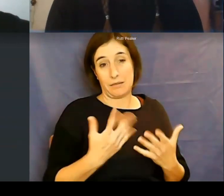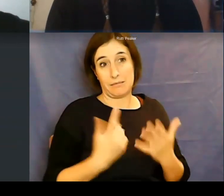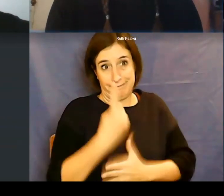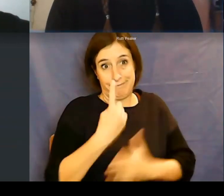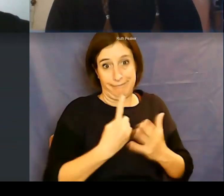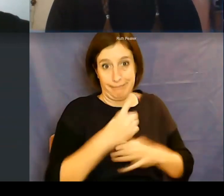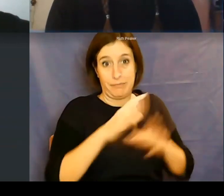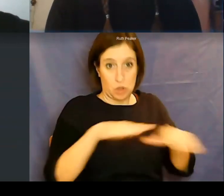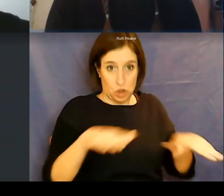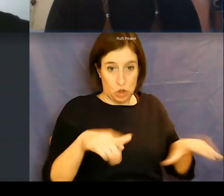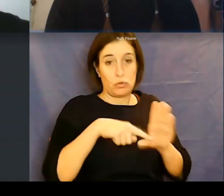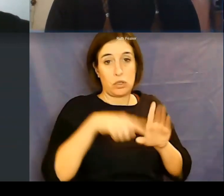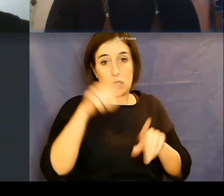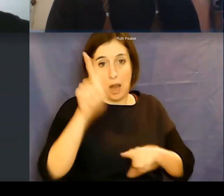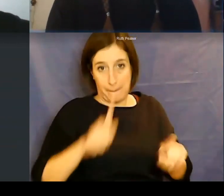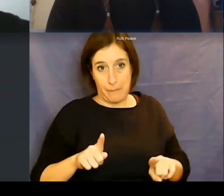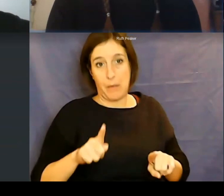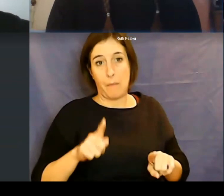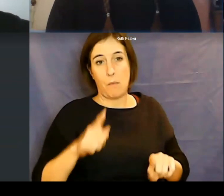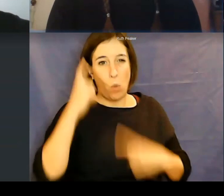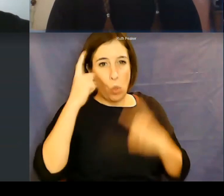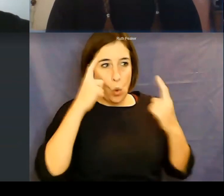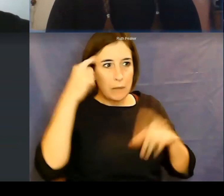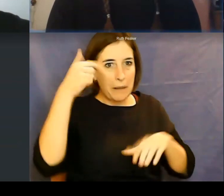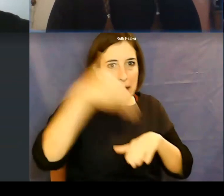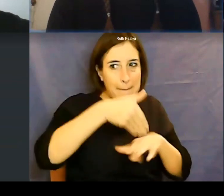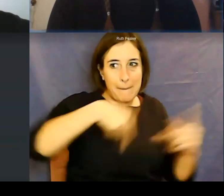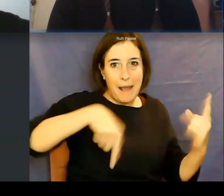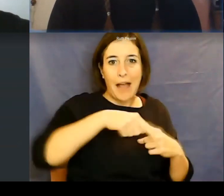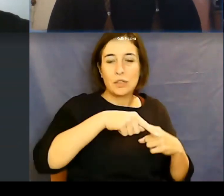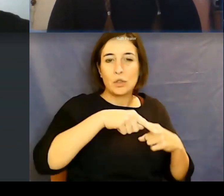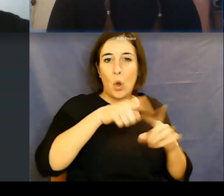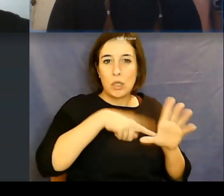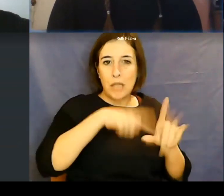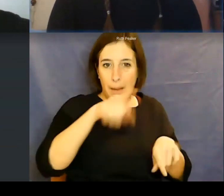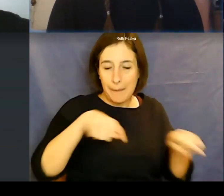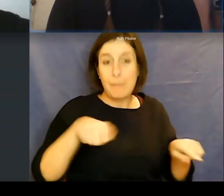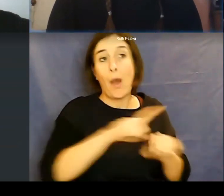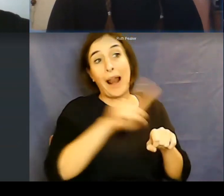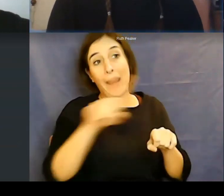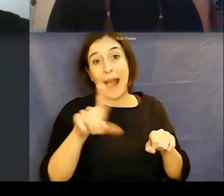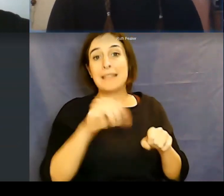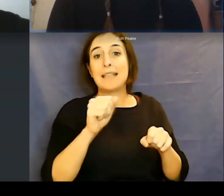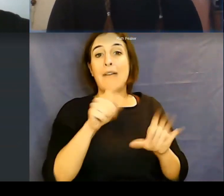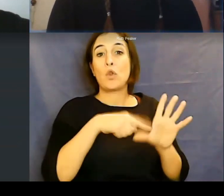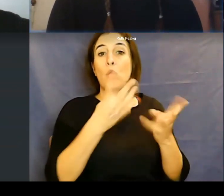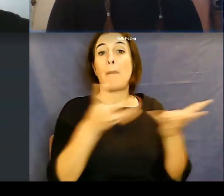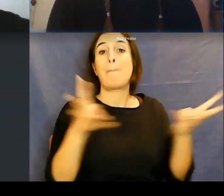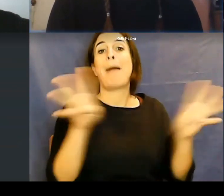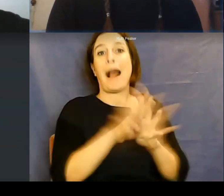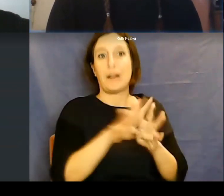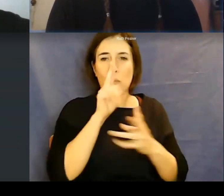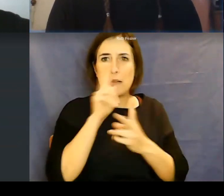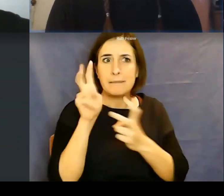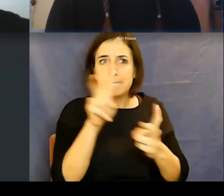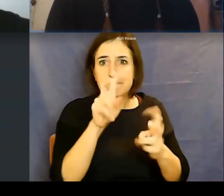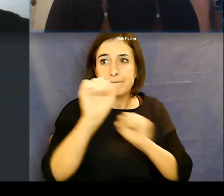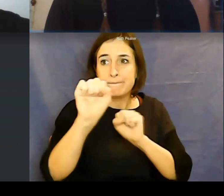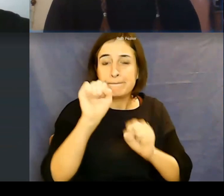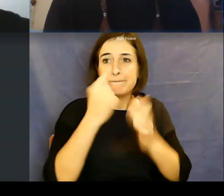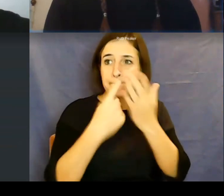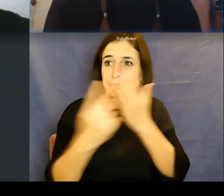on children and the youth panel, where we're actually hearing from young people rather than reflecting